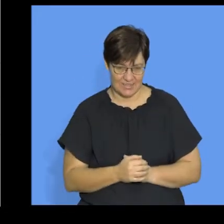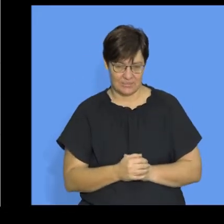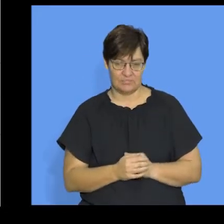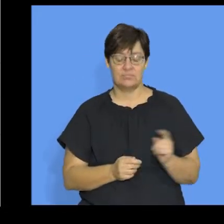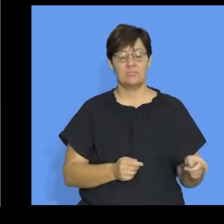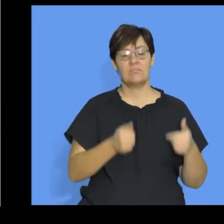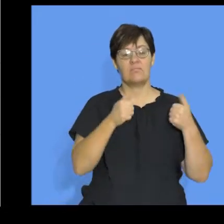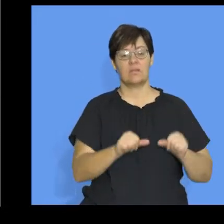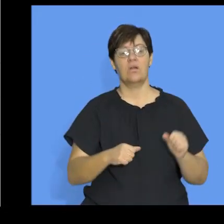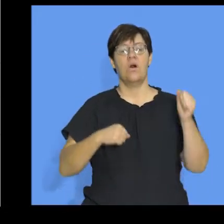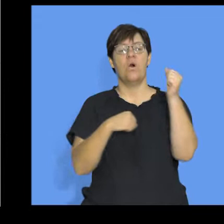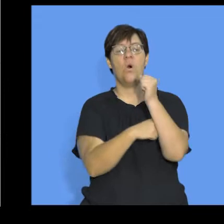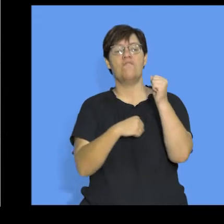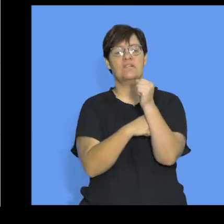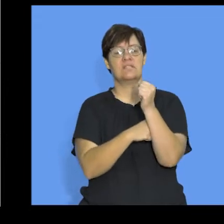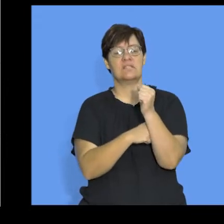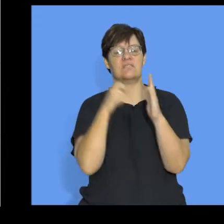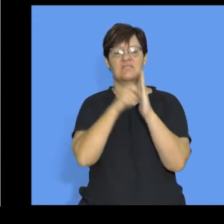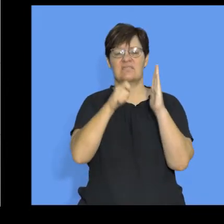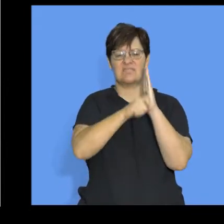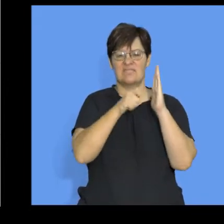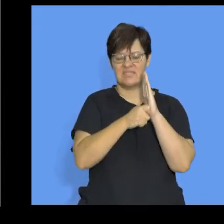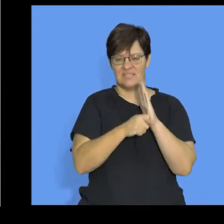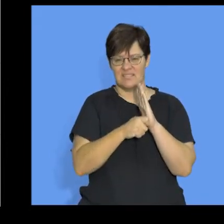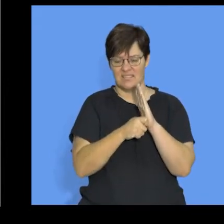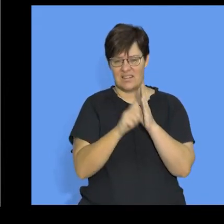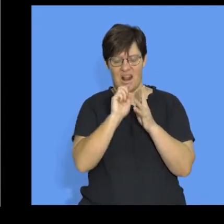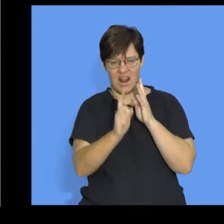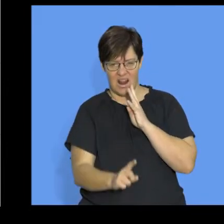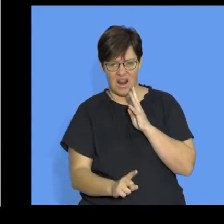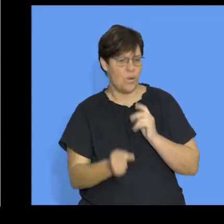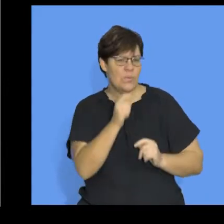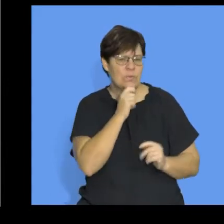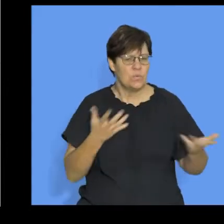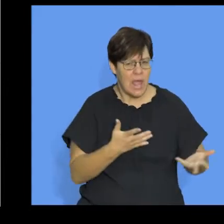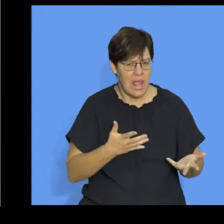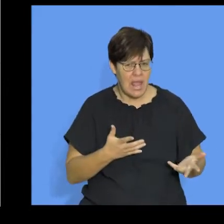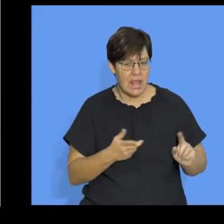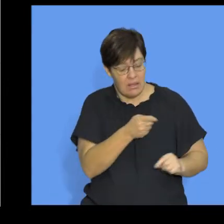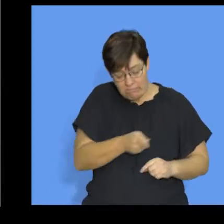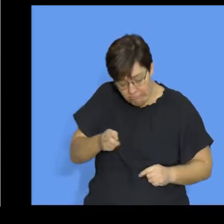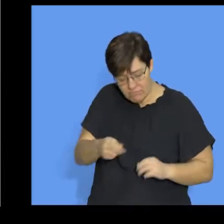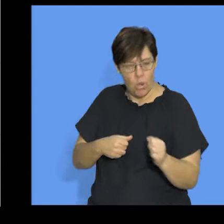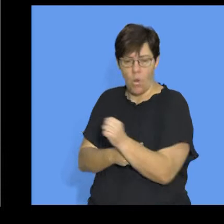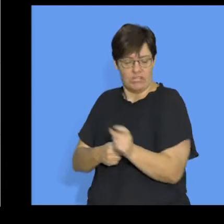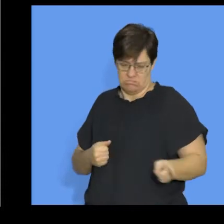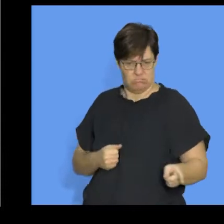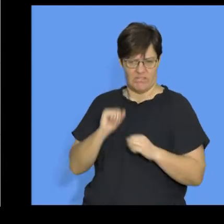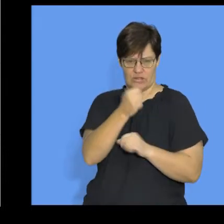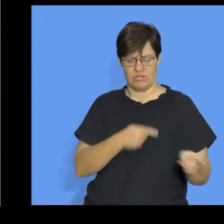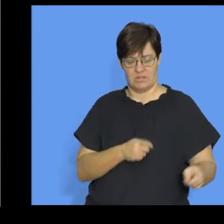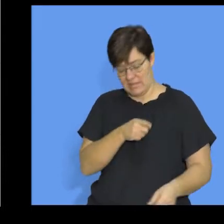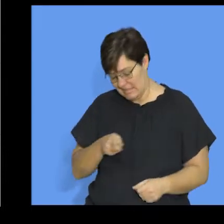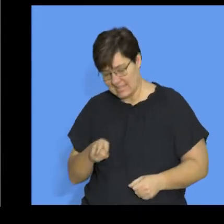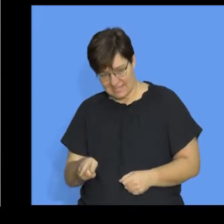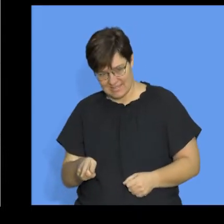says office stationery. So where was the stationery used? It was used in the office, therefore that would